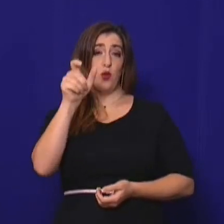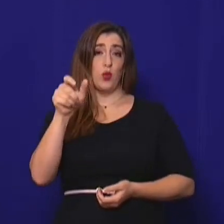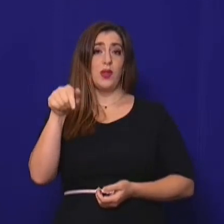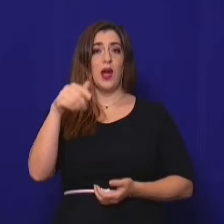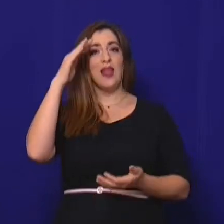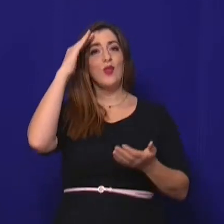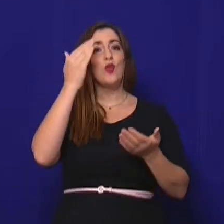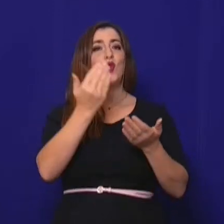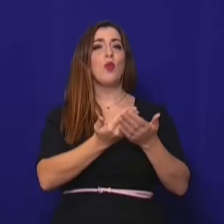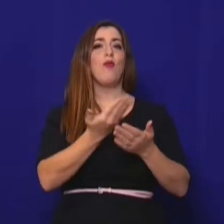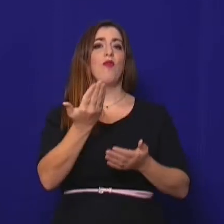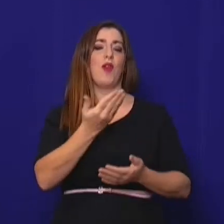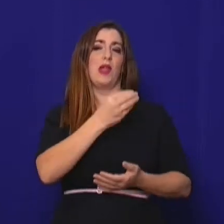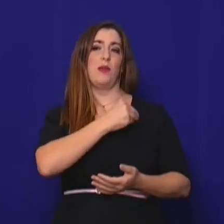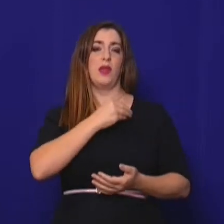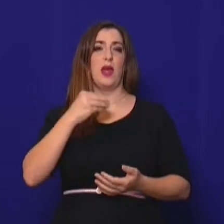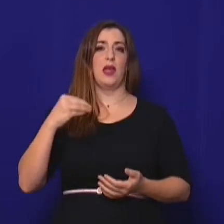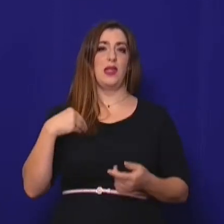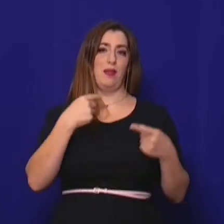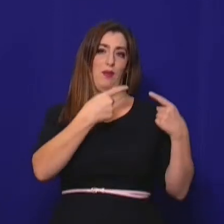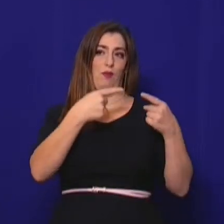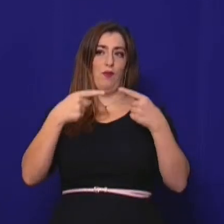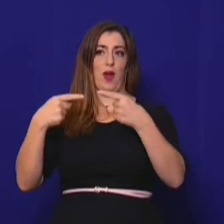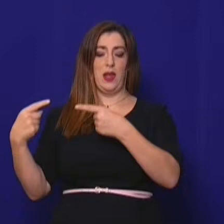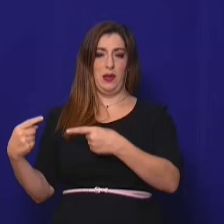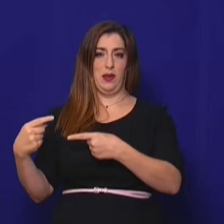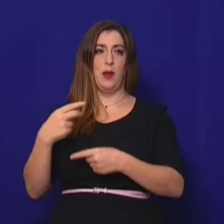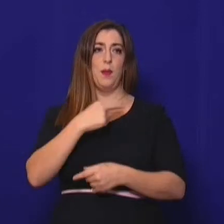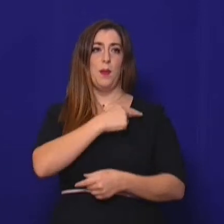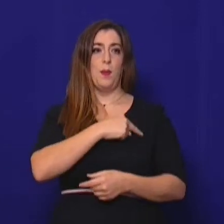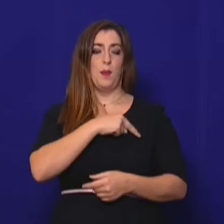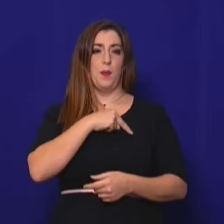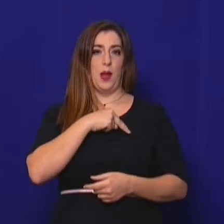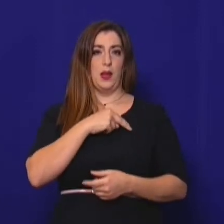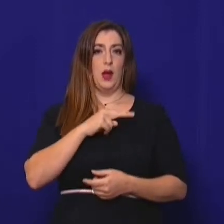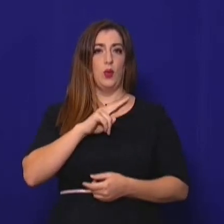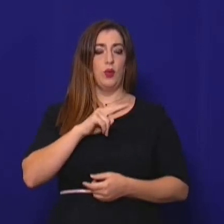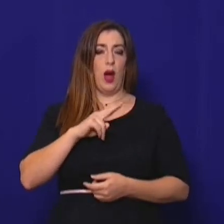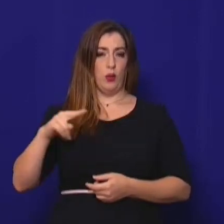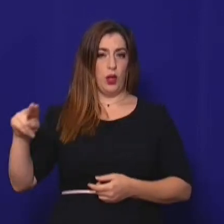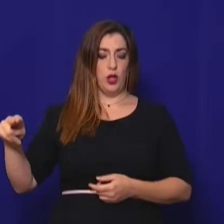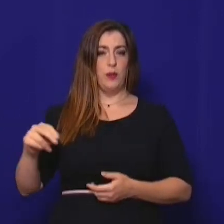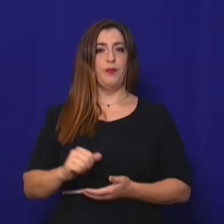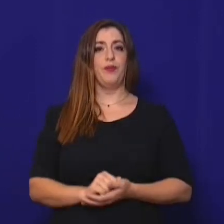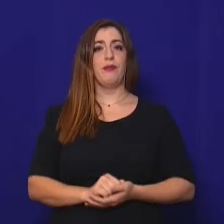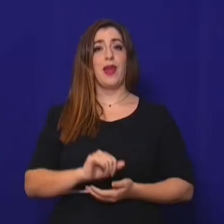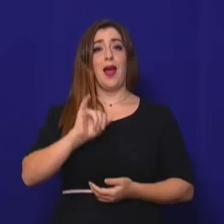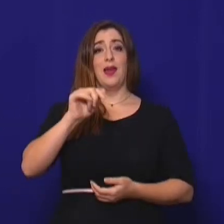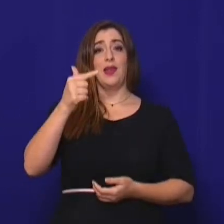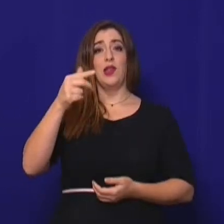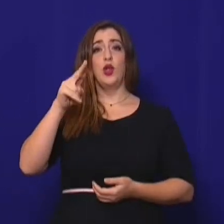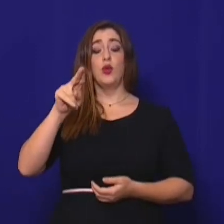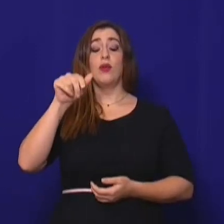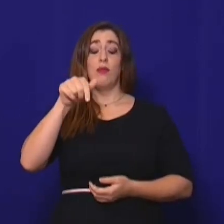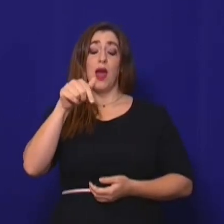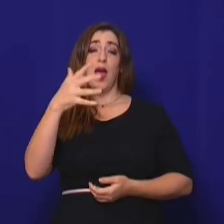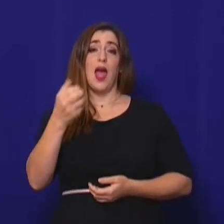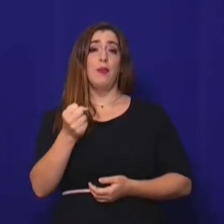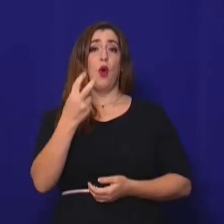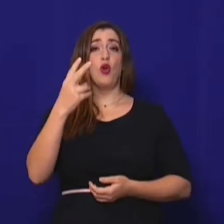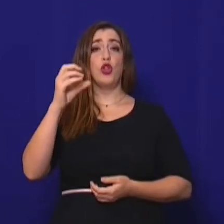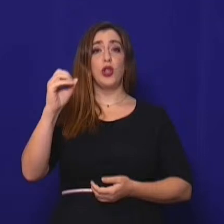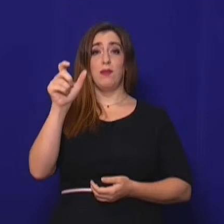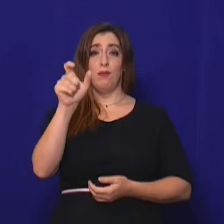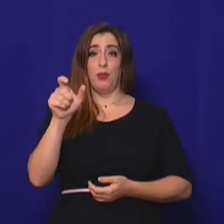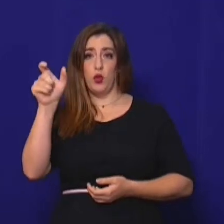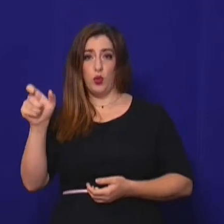jiġu kurati f'diversi sptarijiet li għandna. Fatti fl-ITU għandna 20 persuna li dan jinkludi